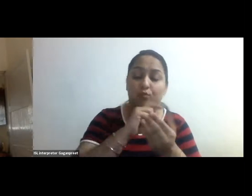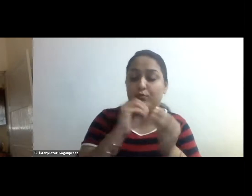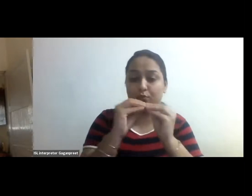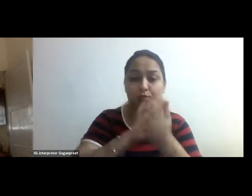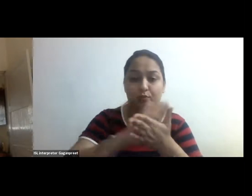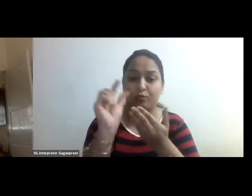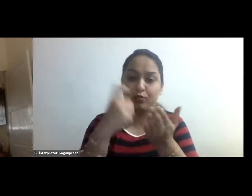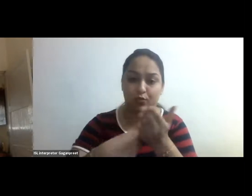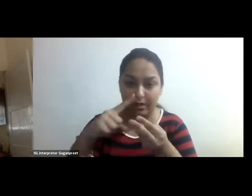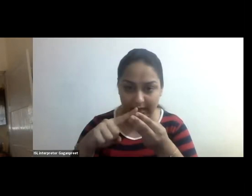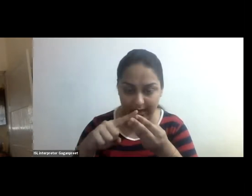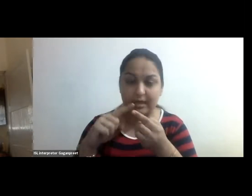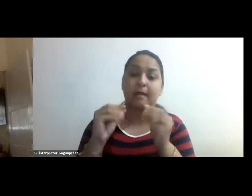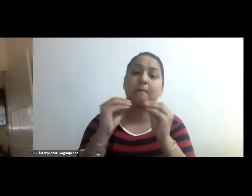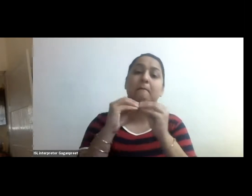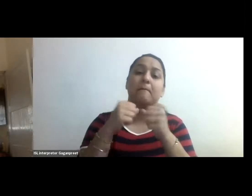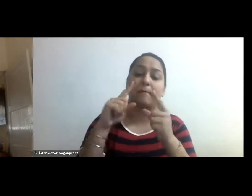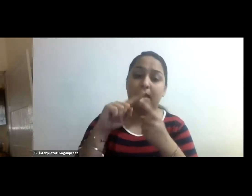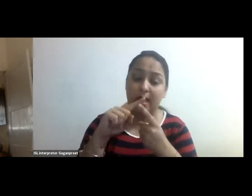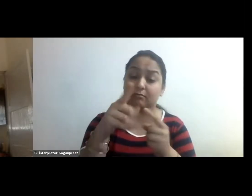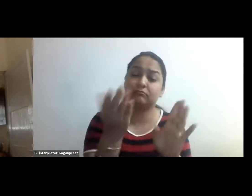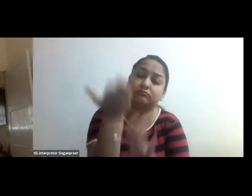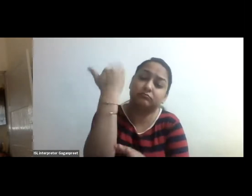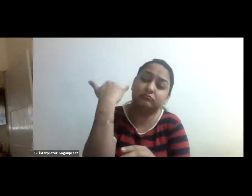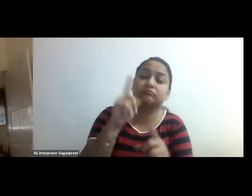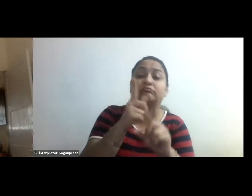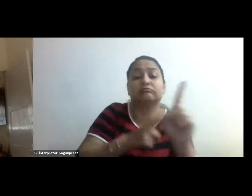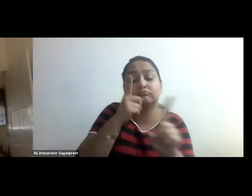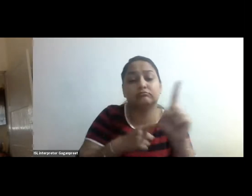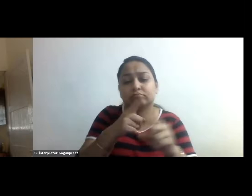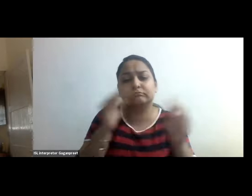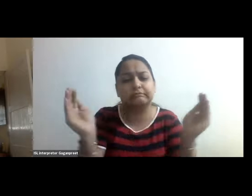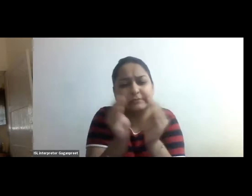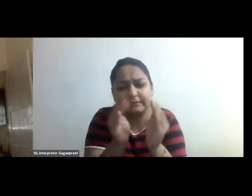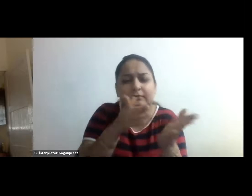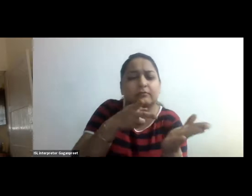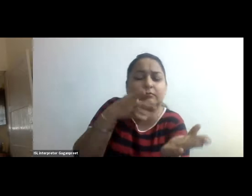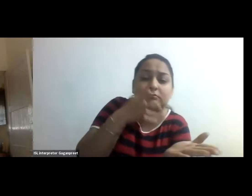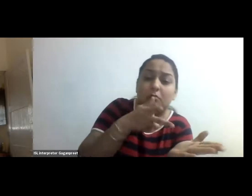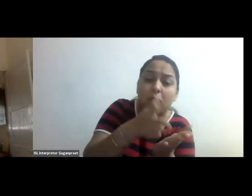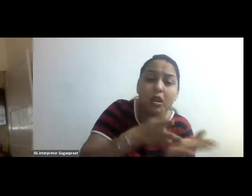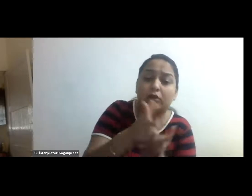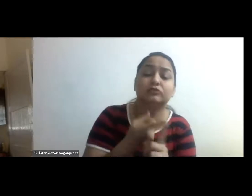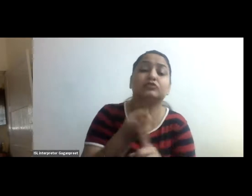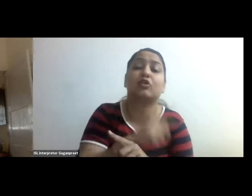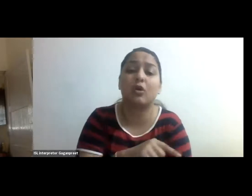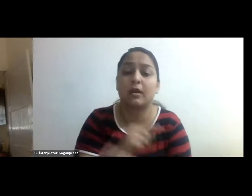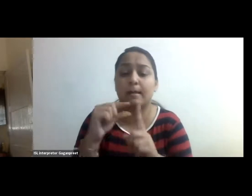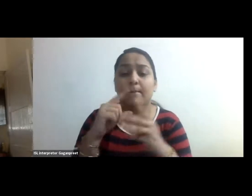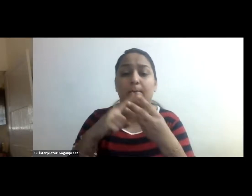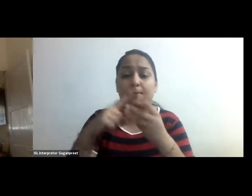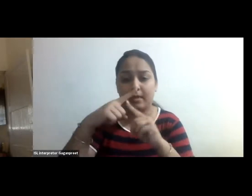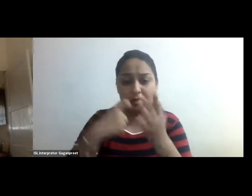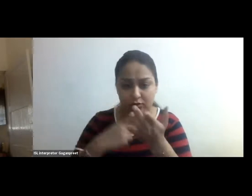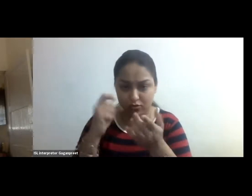the place she grew up in Madhya Pradesh. It's a little village called Pithol, and the first 15 years of her life was spent